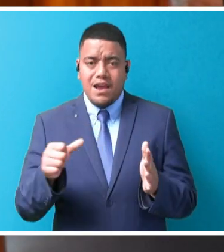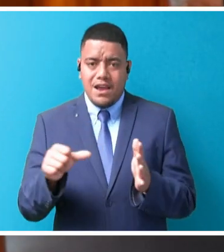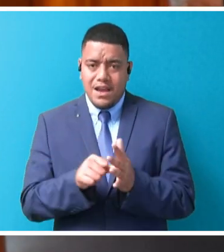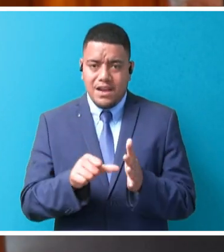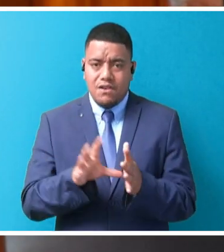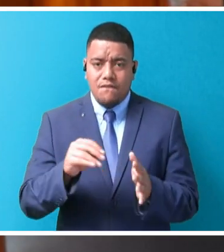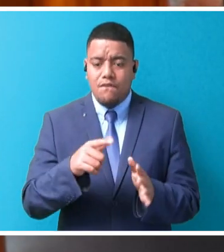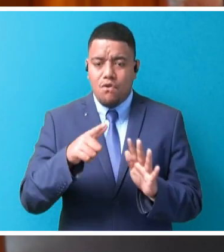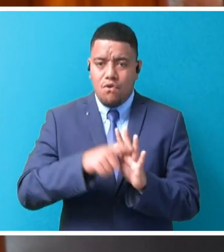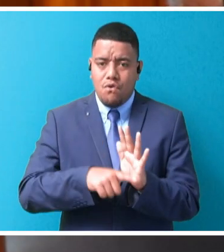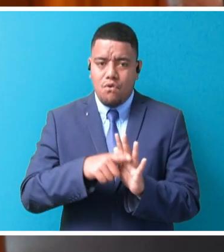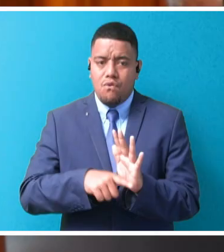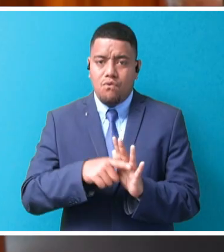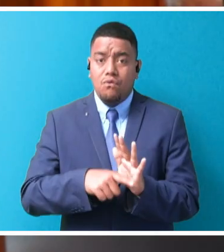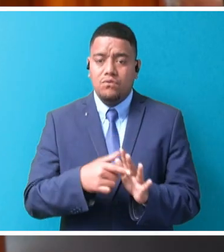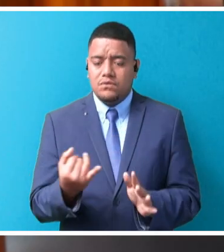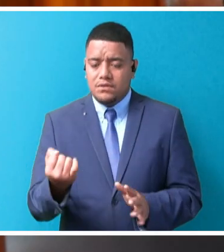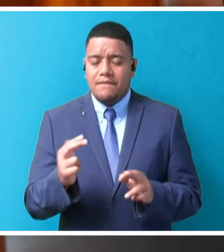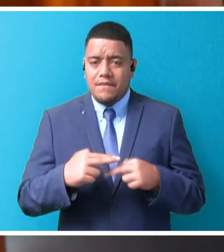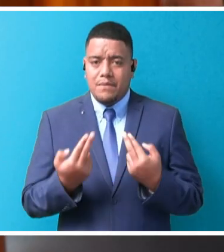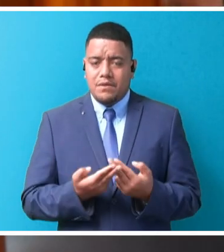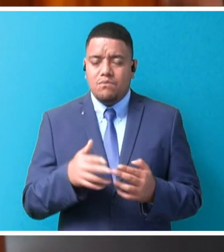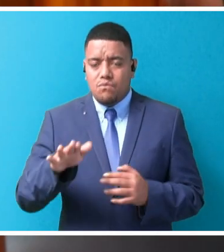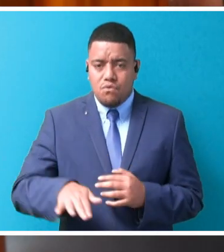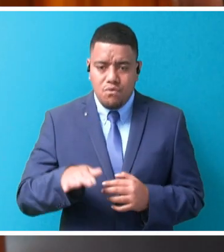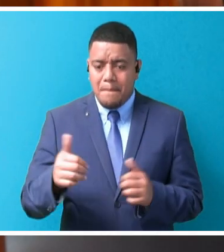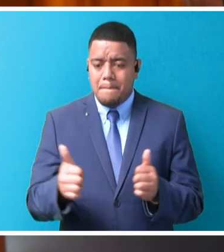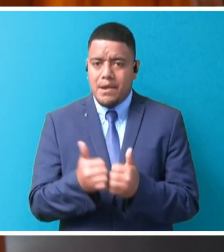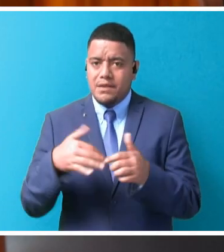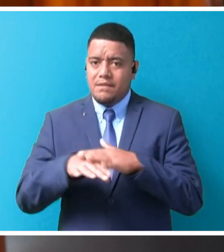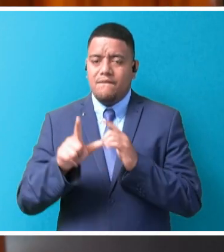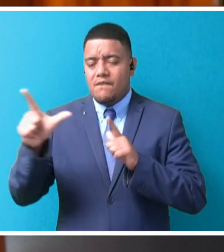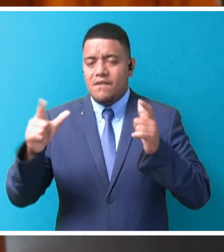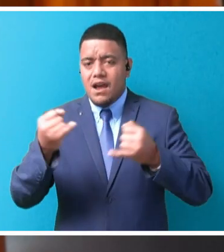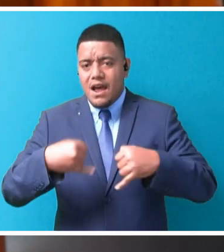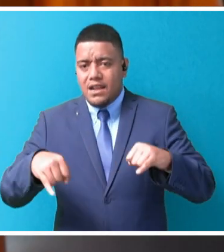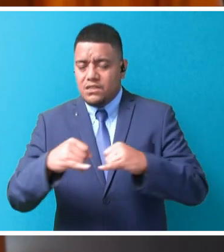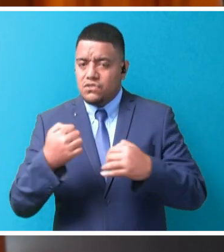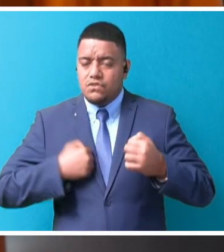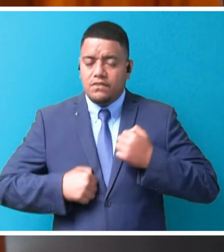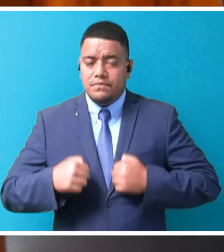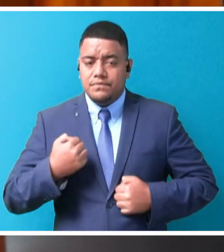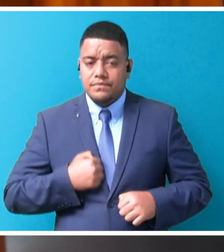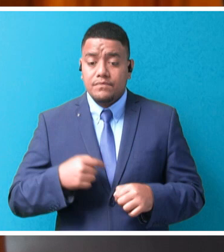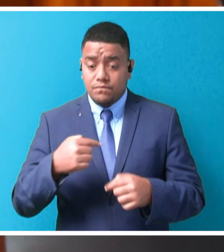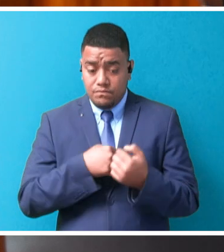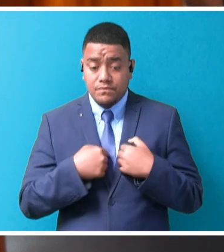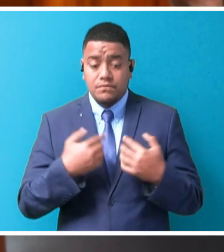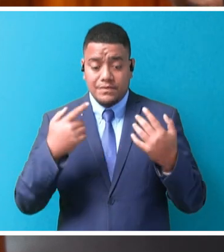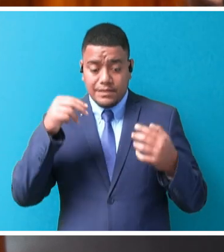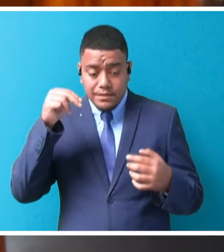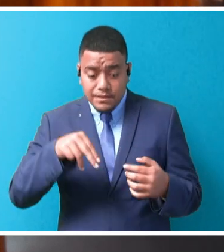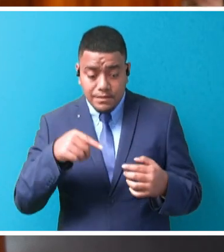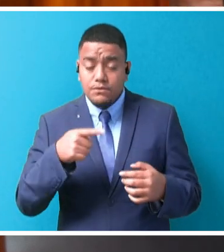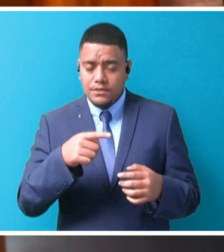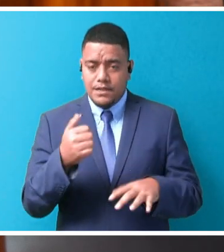among low-income families, including many in the rural and maritime areas. To address this, the Ministry is